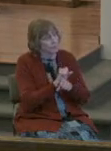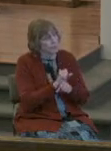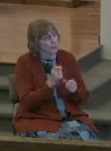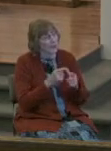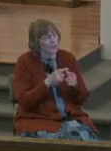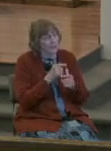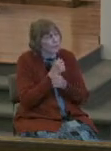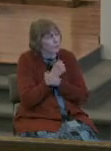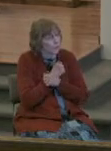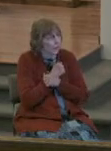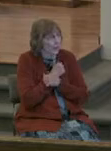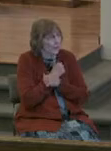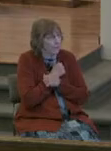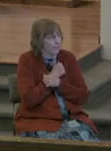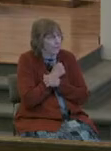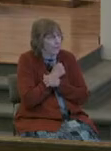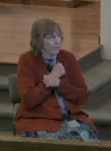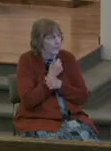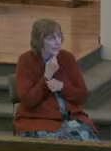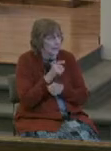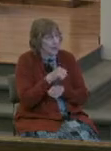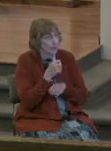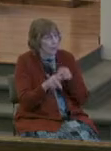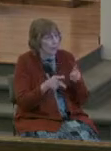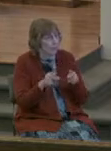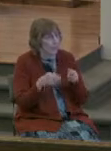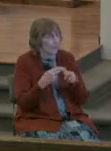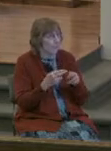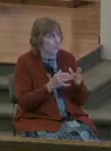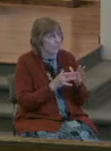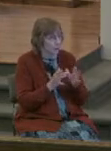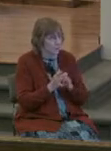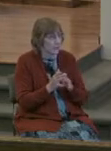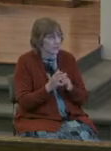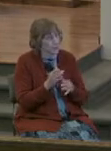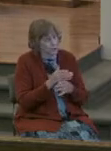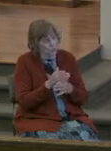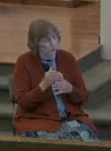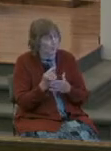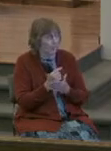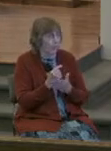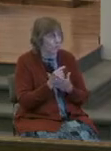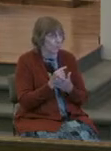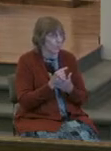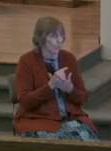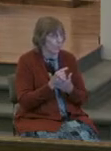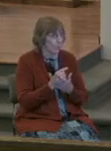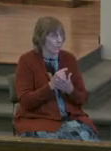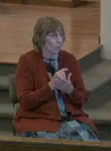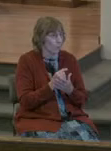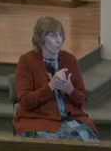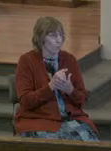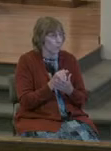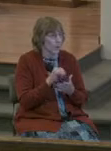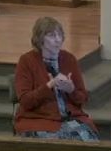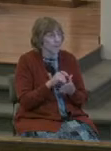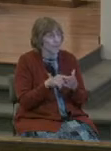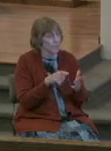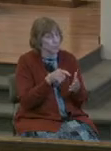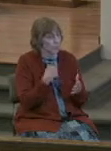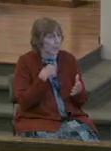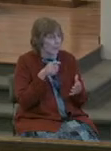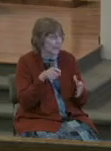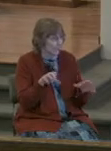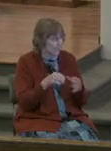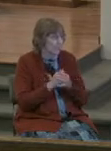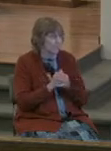love is telling others. Telling others about Christ, sharing the gospel. And that's what you and I need to be